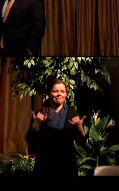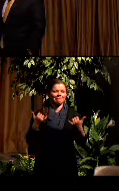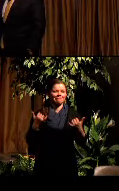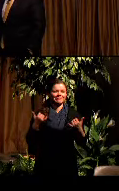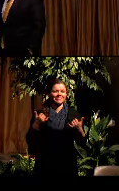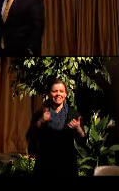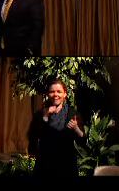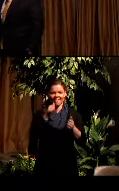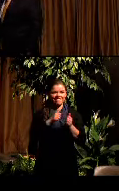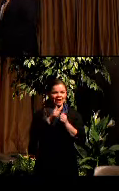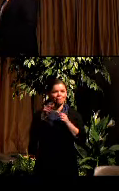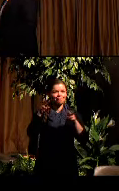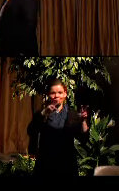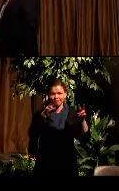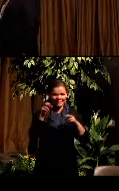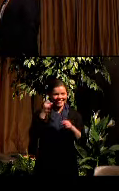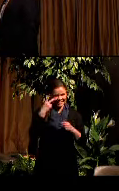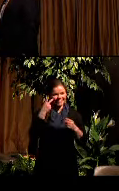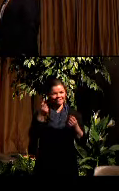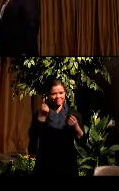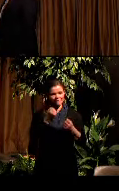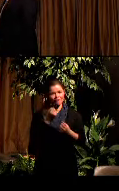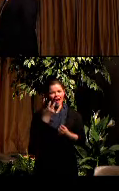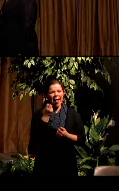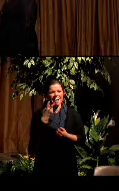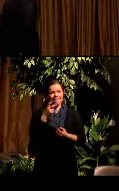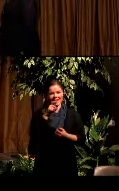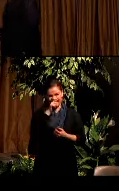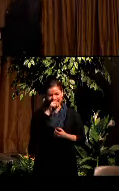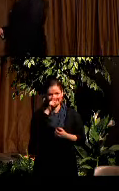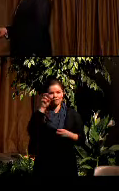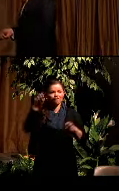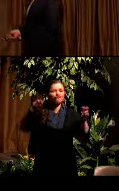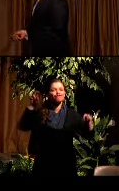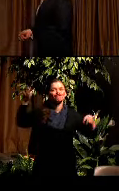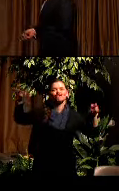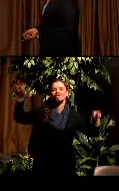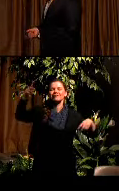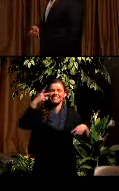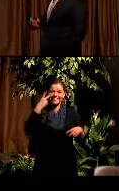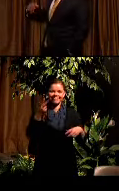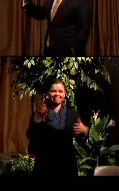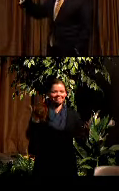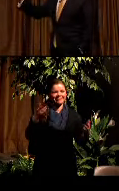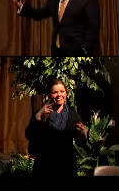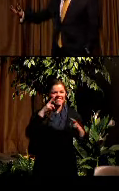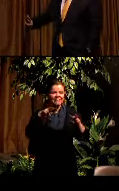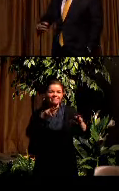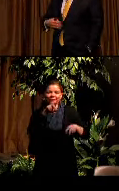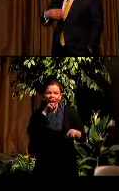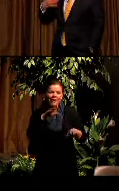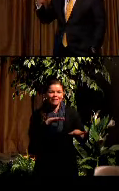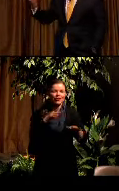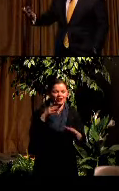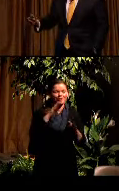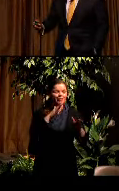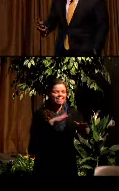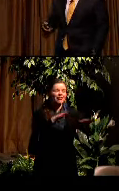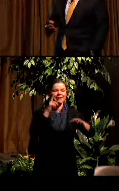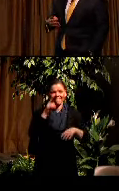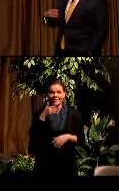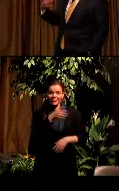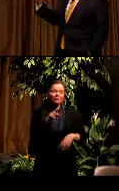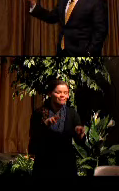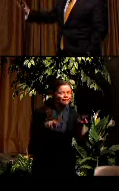trees along the Potomac River. That's a spectacular sight. So not only are birds important for us